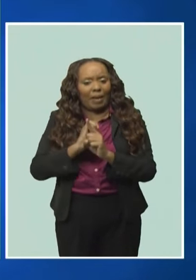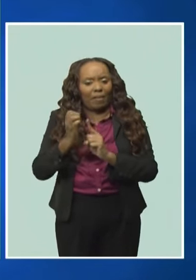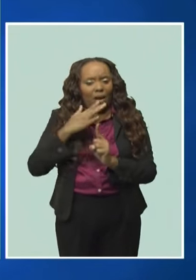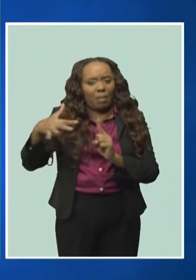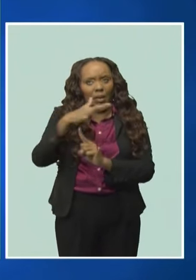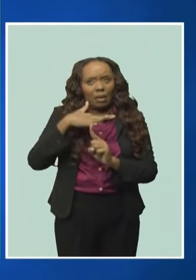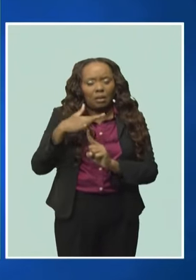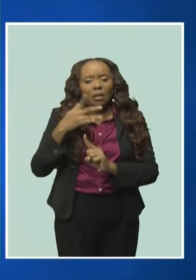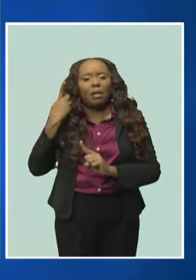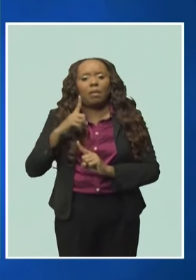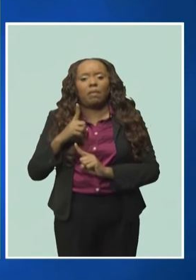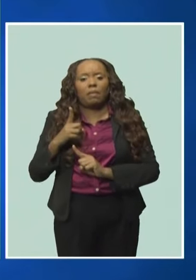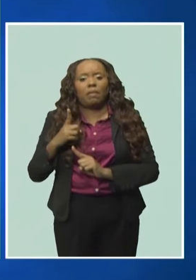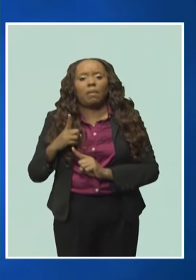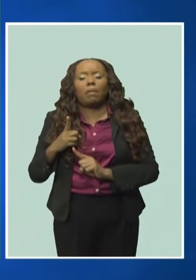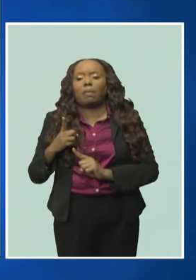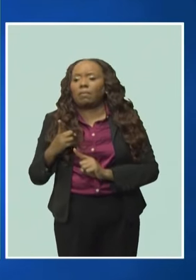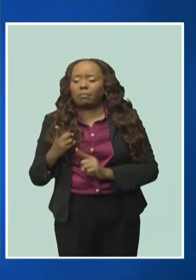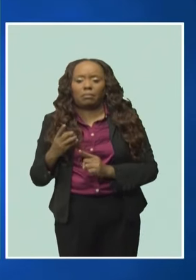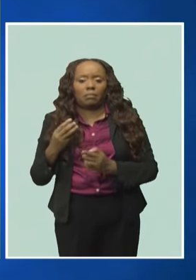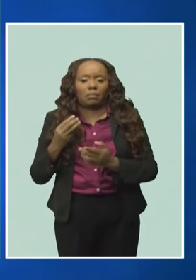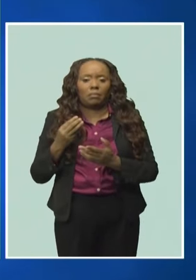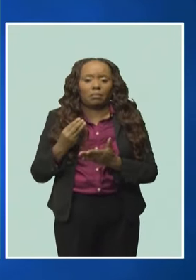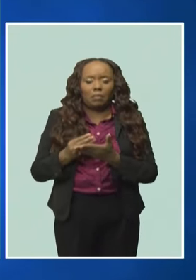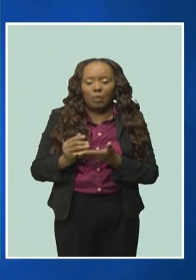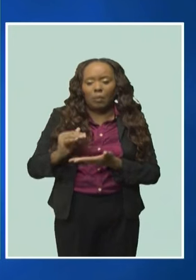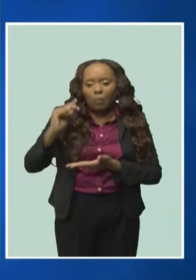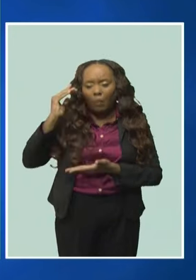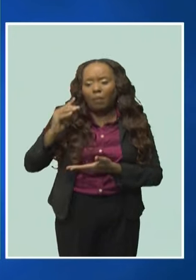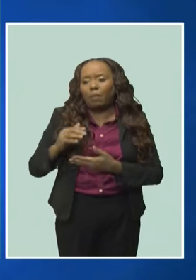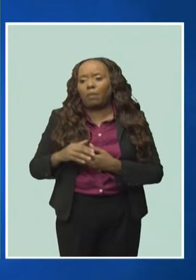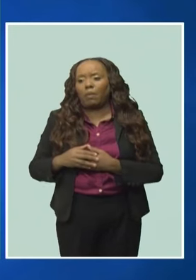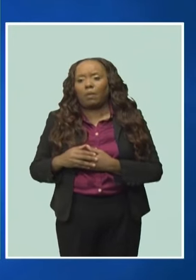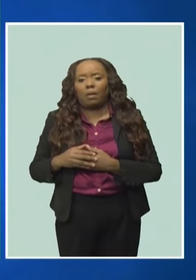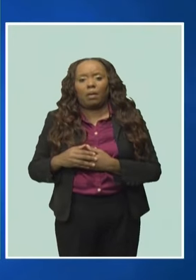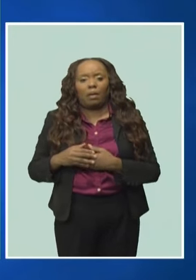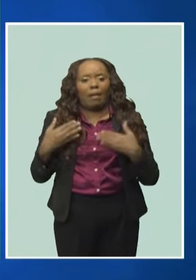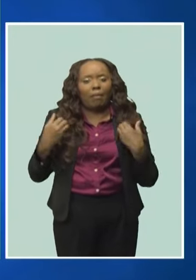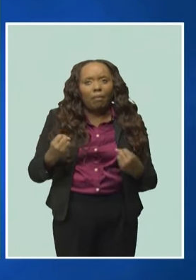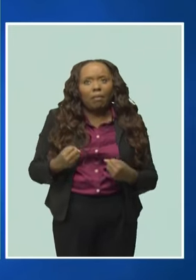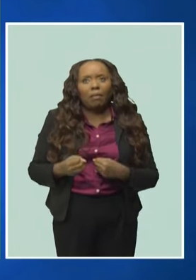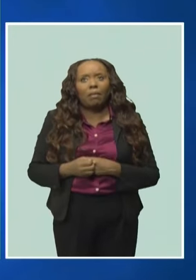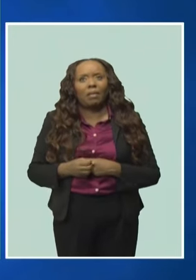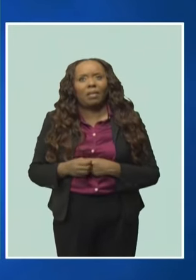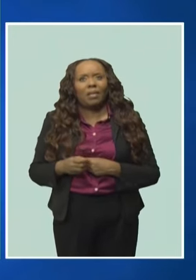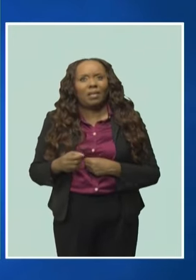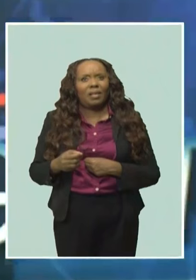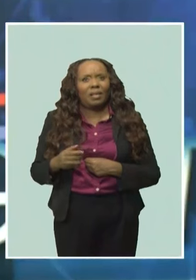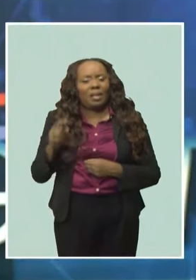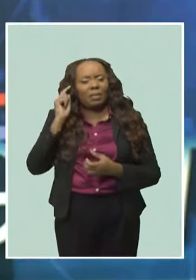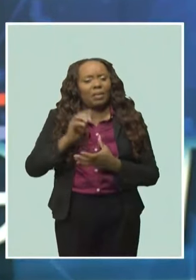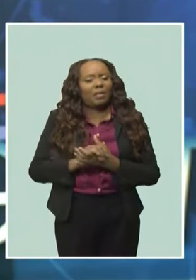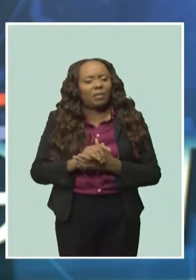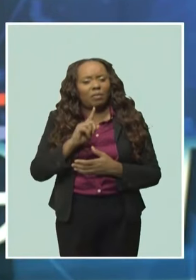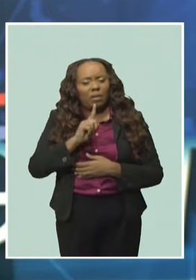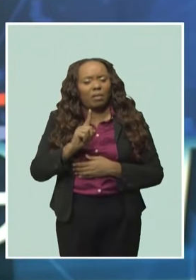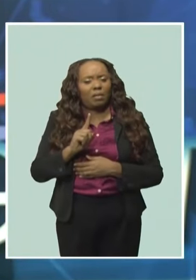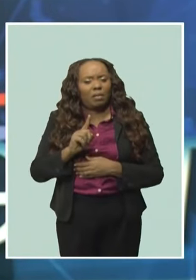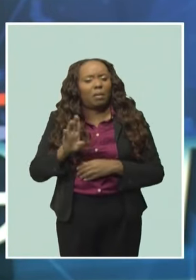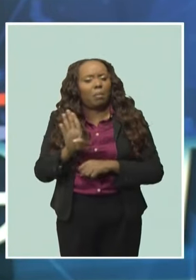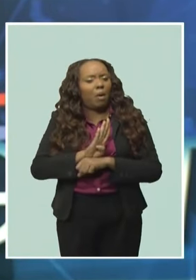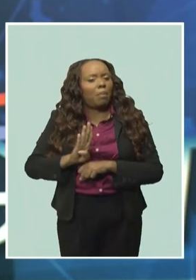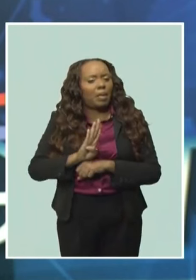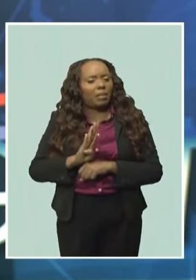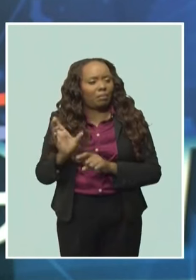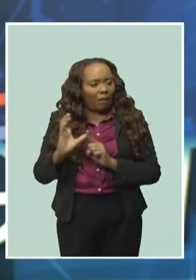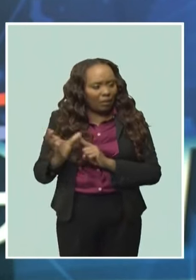but also generate wellness. That I feel that's very much the Barbados brand, right? While comparing